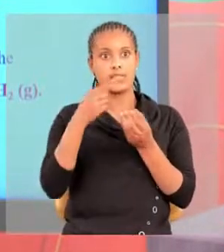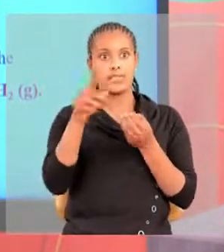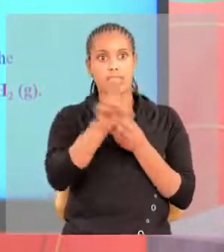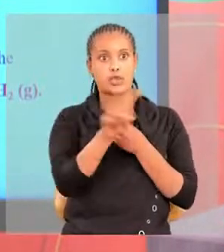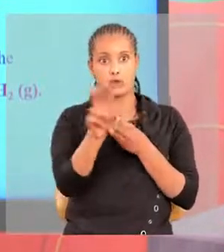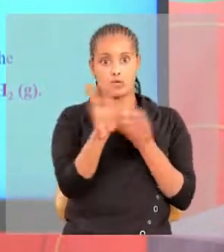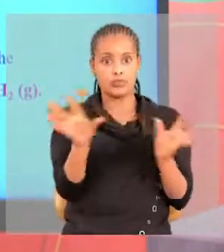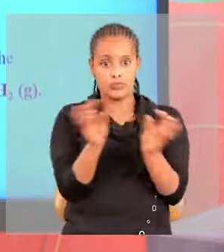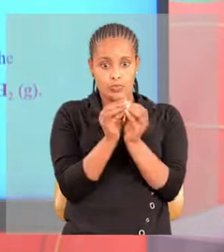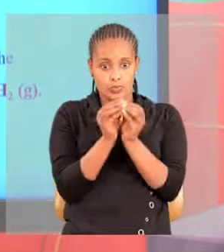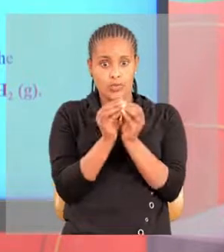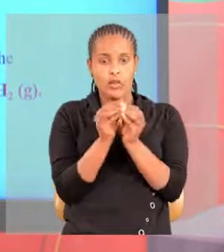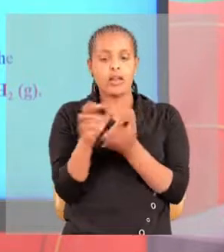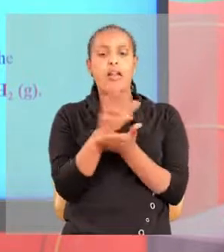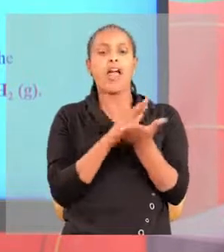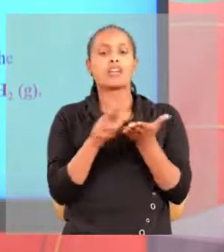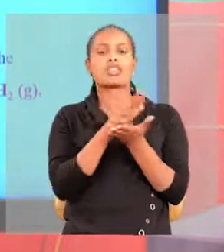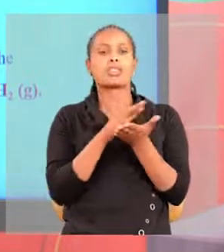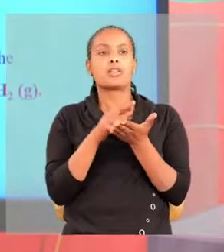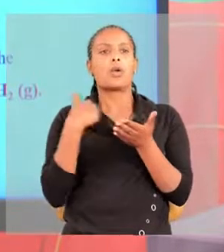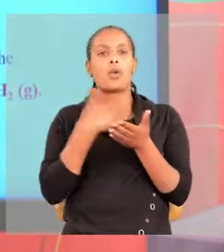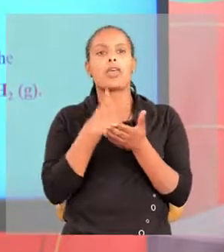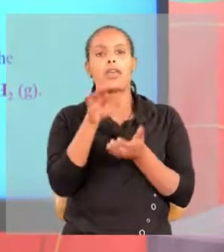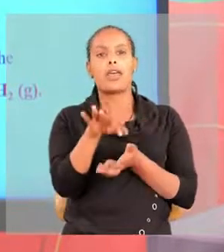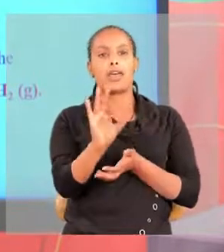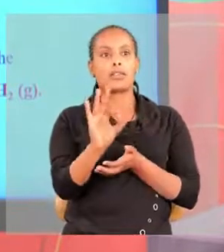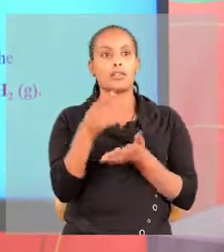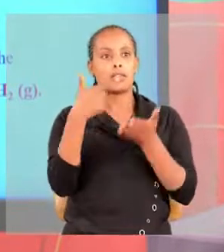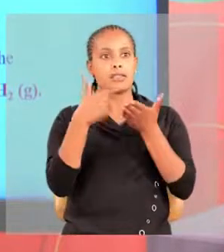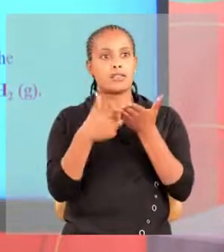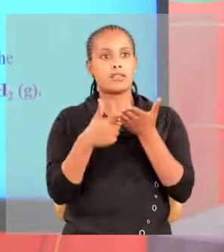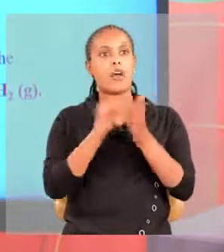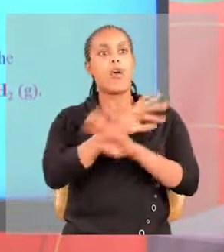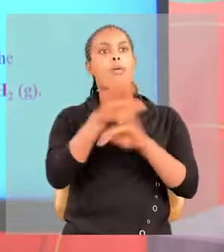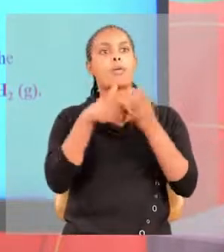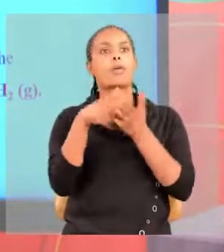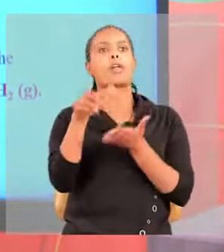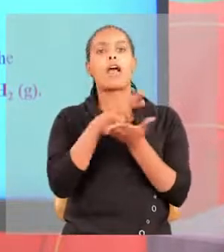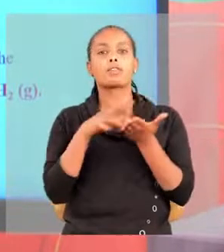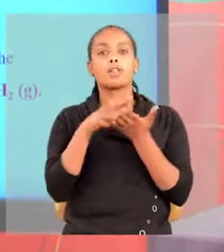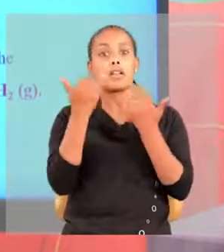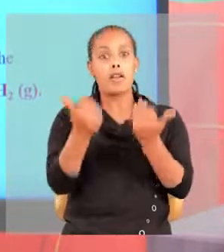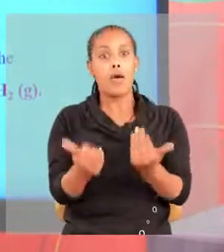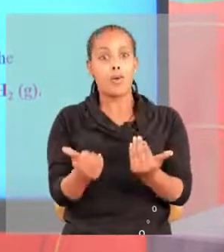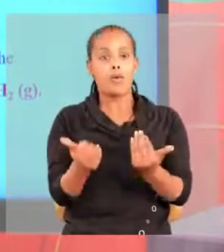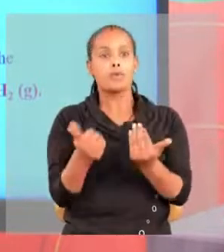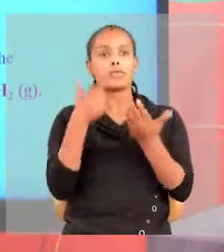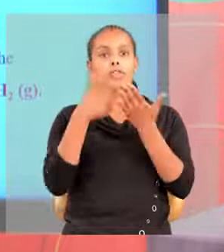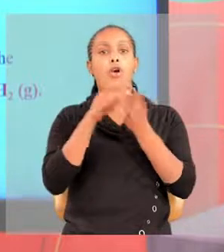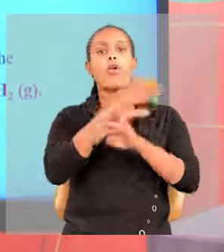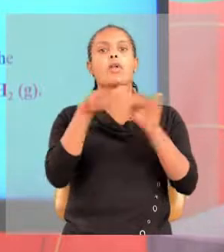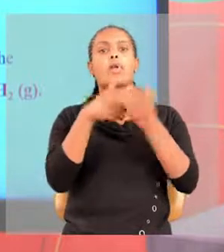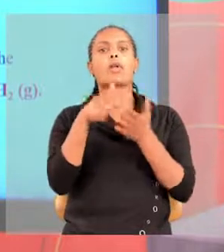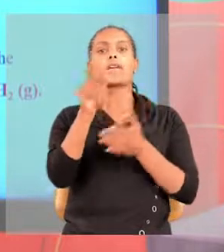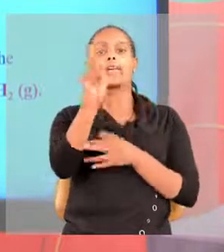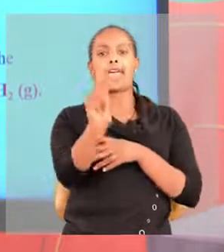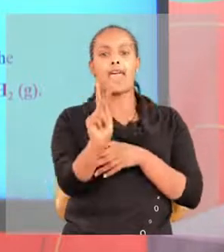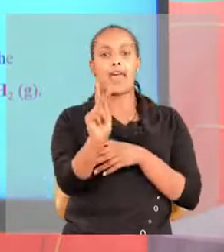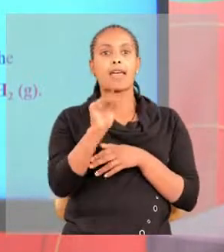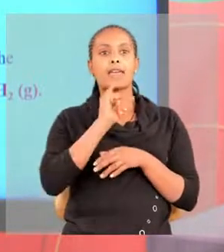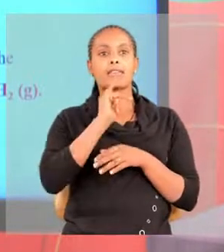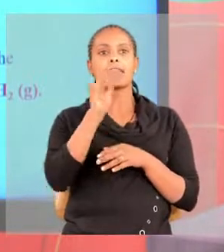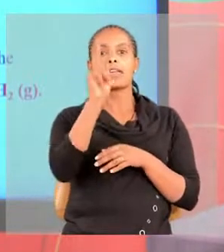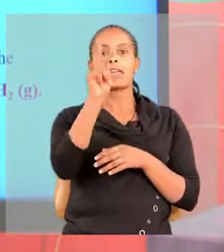two reactions, we get this overall reaction. Now, the overall K, which